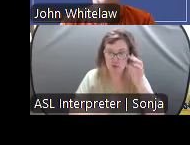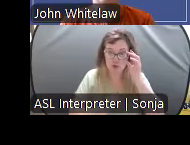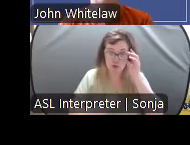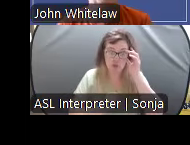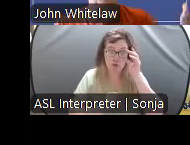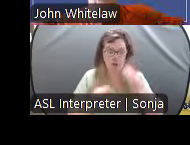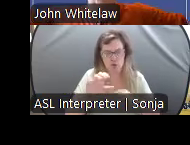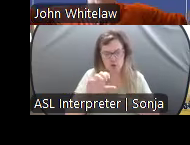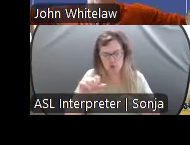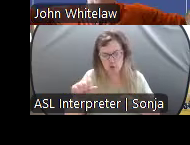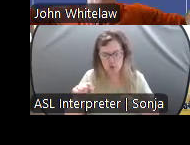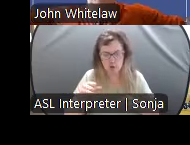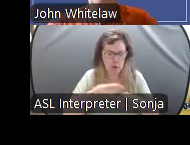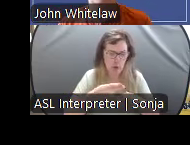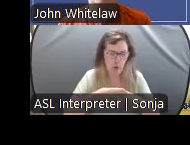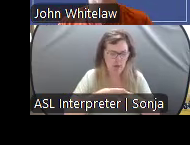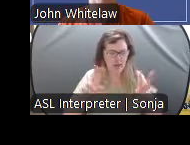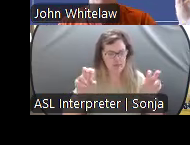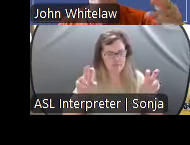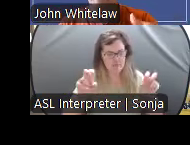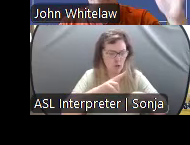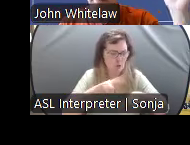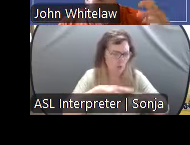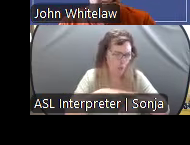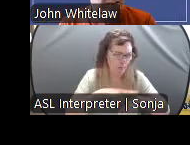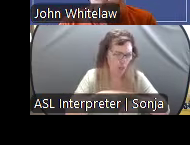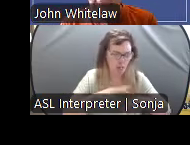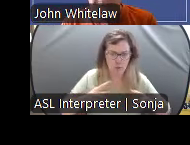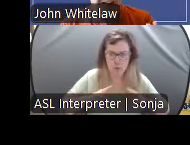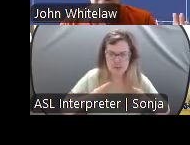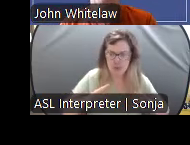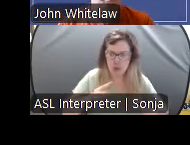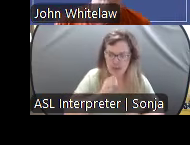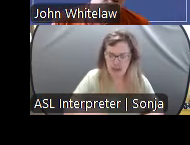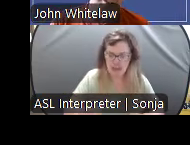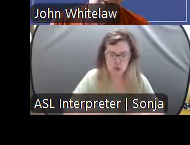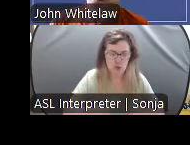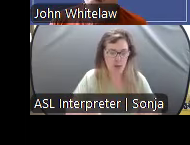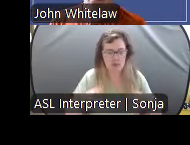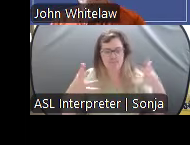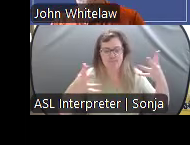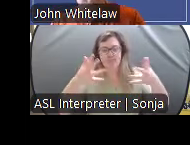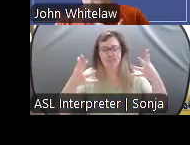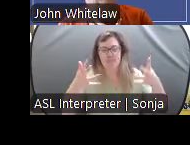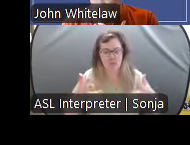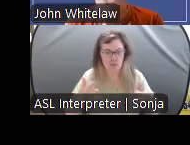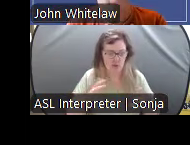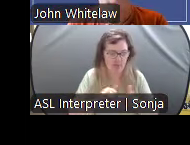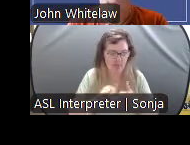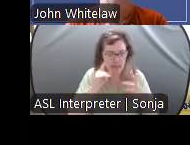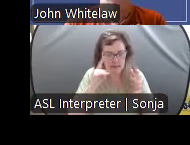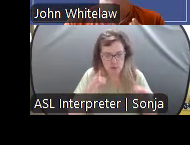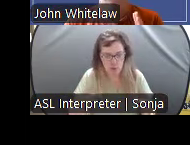Security is now trying to call this normal retirement age, but we're not going to let what they call it determine in some ways what we want to call